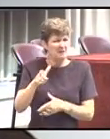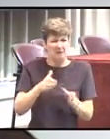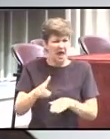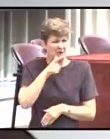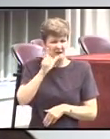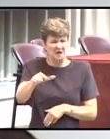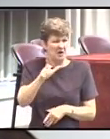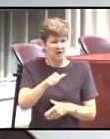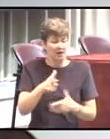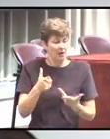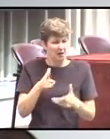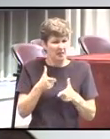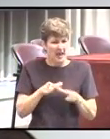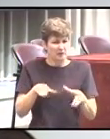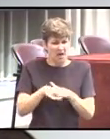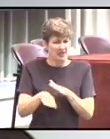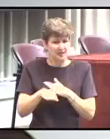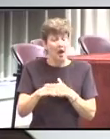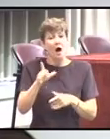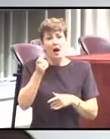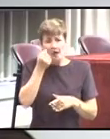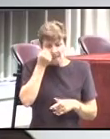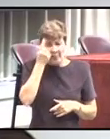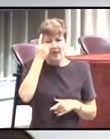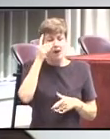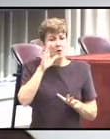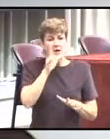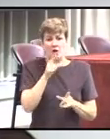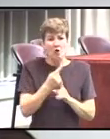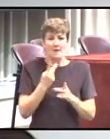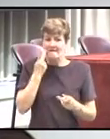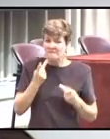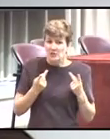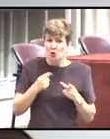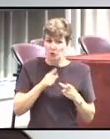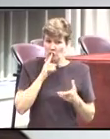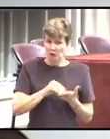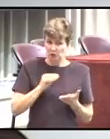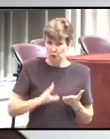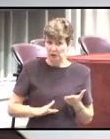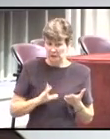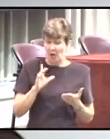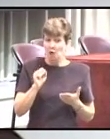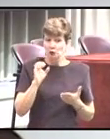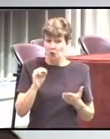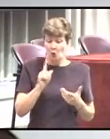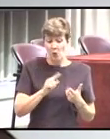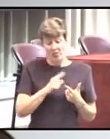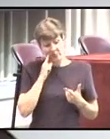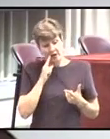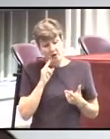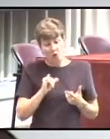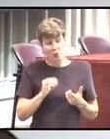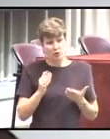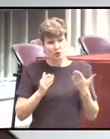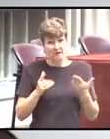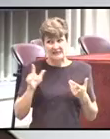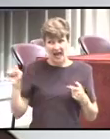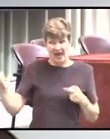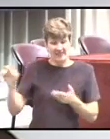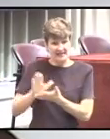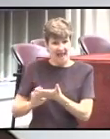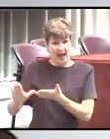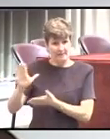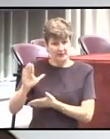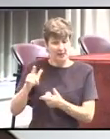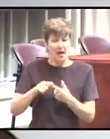plans for? I mean, but then we're not talking visitors, we're talking students. And so when I think about the services on campus, we